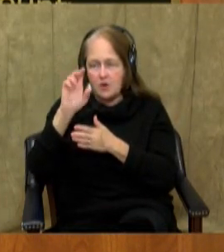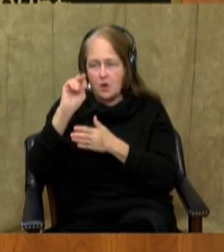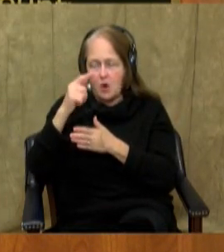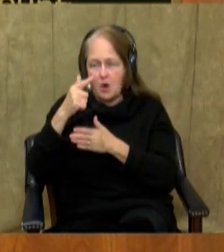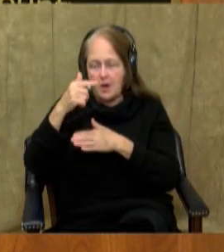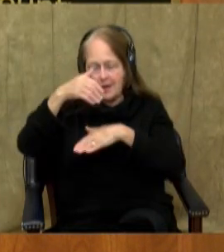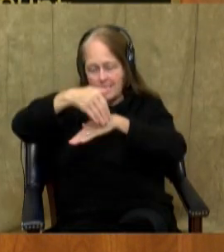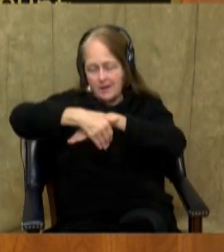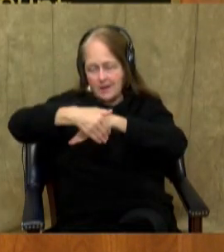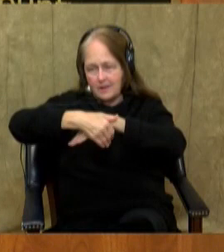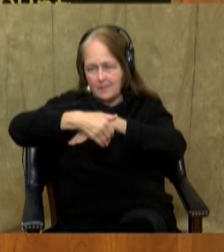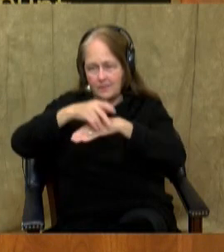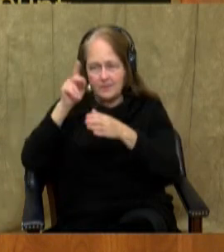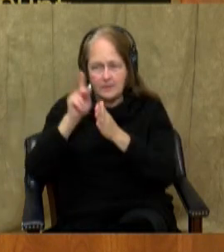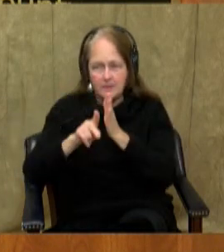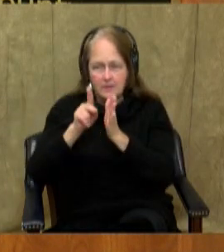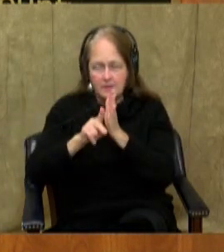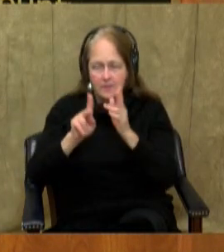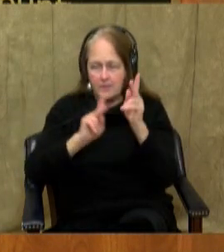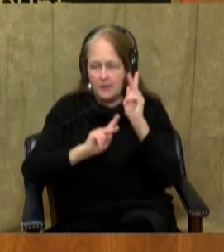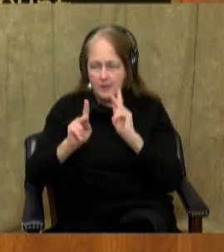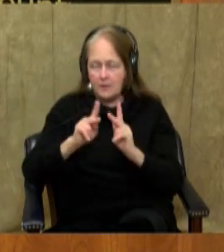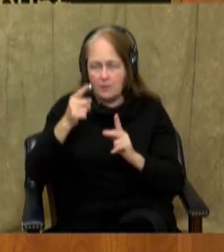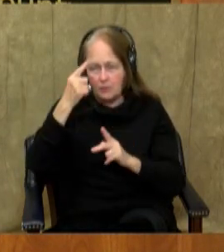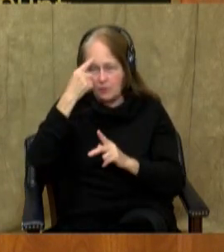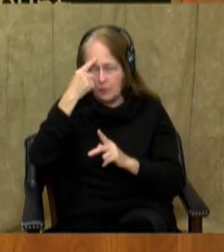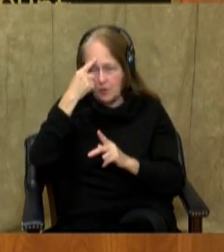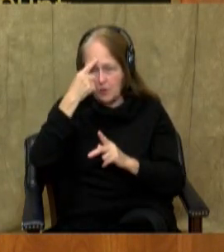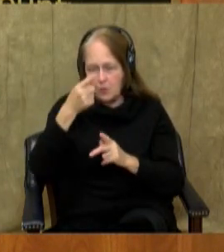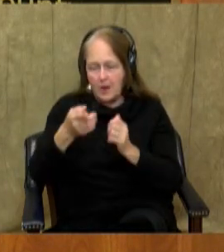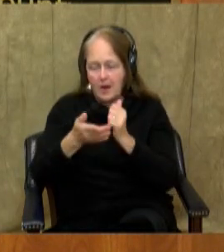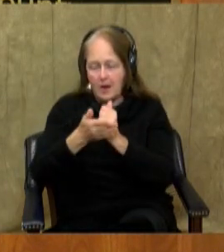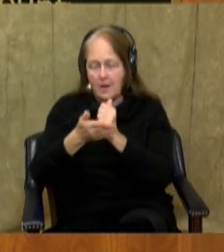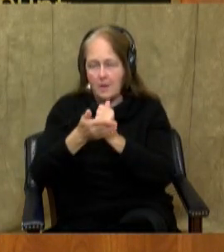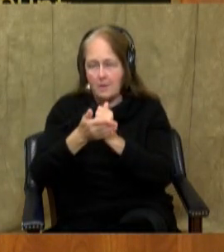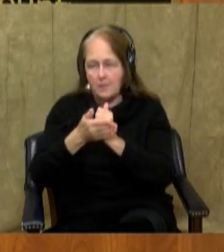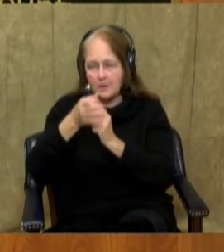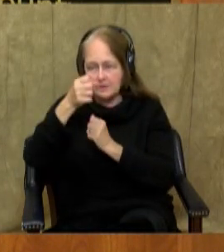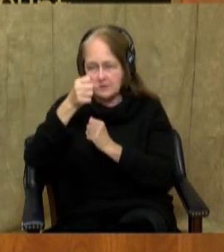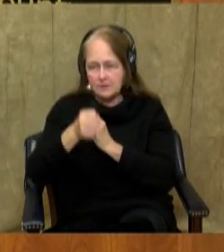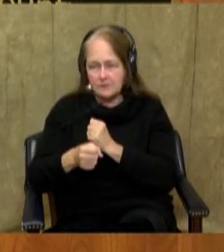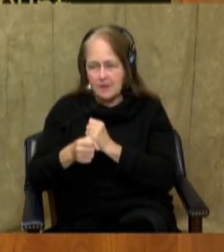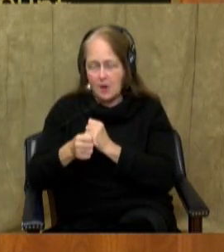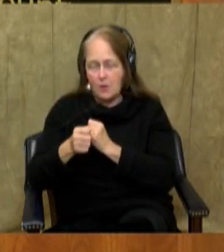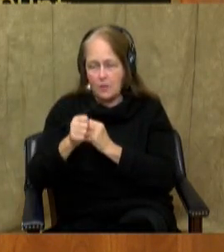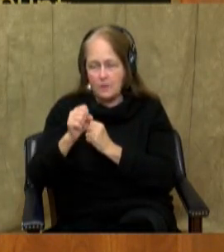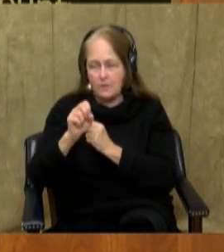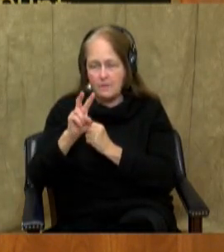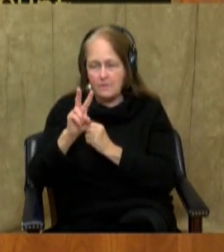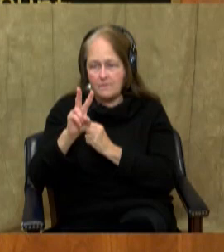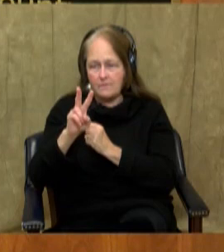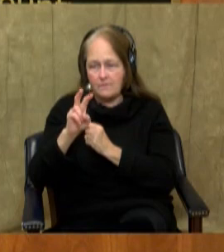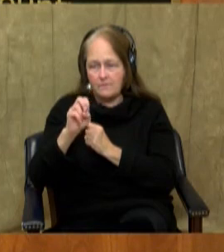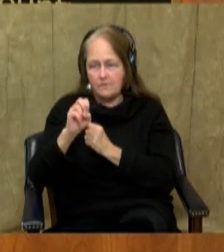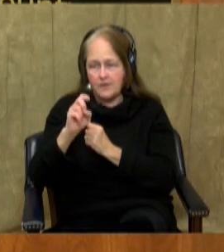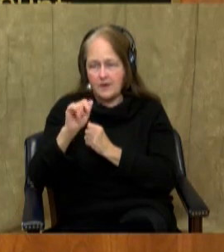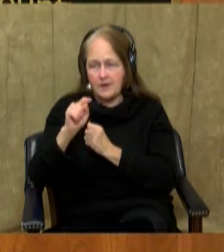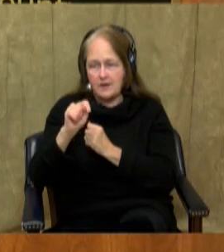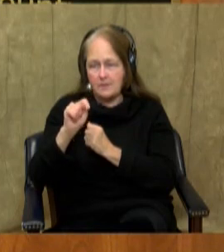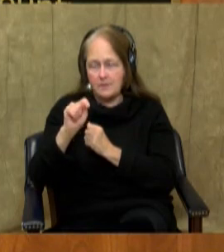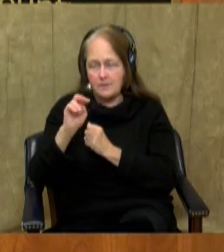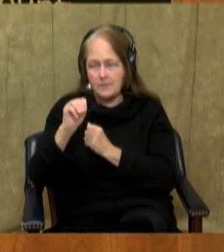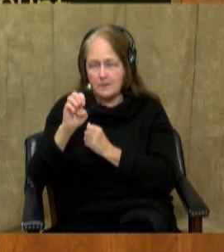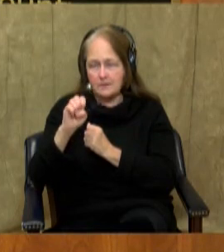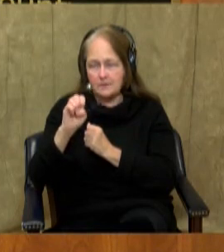night, and they killed people that they believed were cooperating with the South Vietnamese government. And as a result,